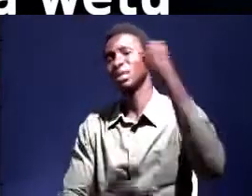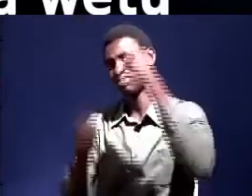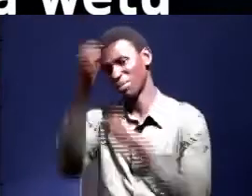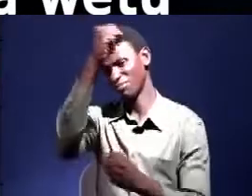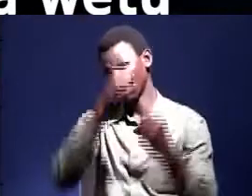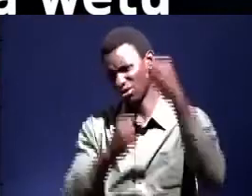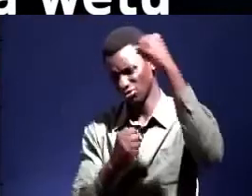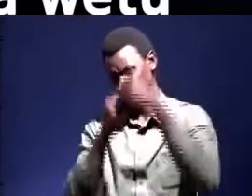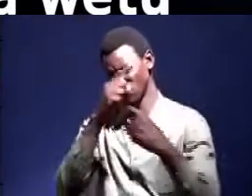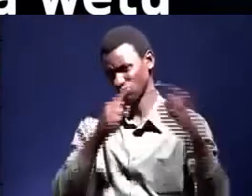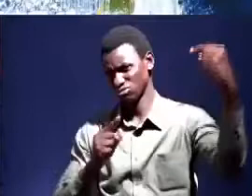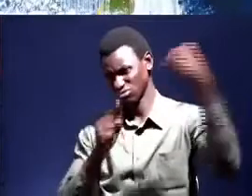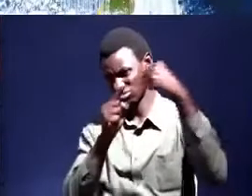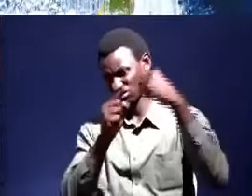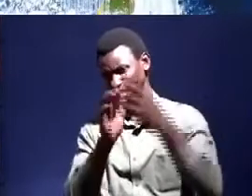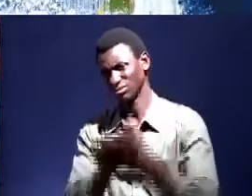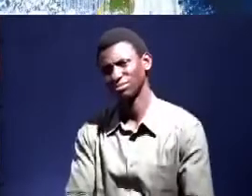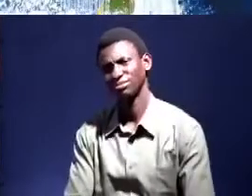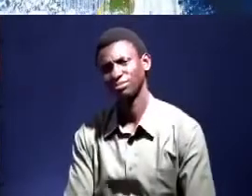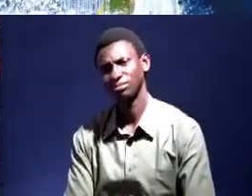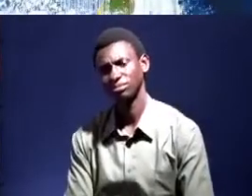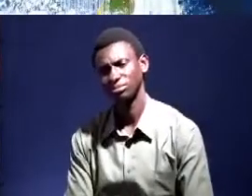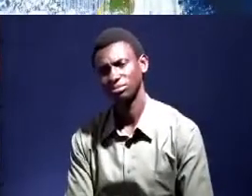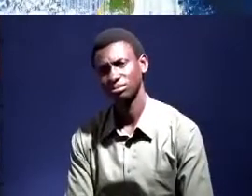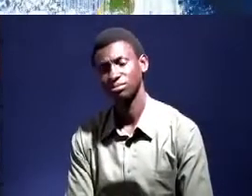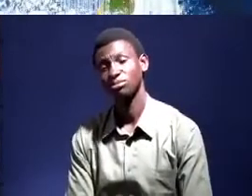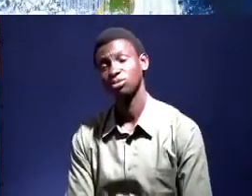Revelation chapter 22 verse 17 says,